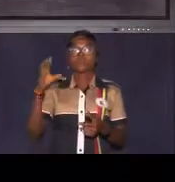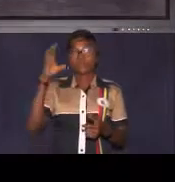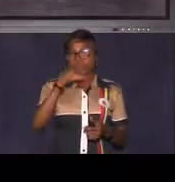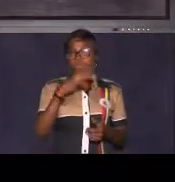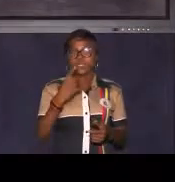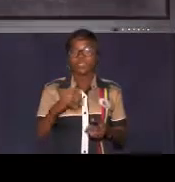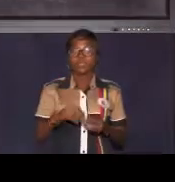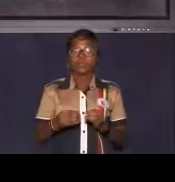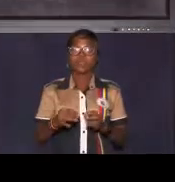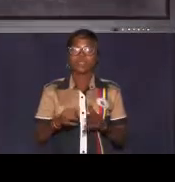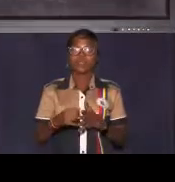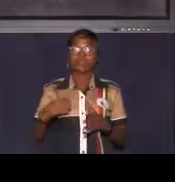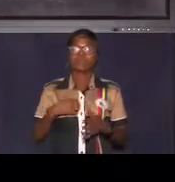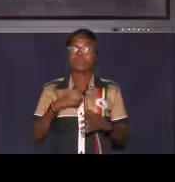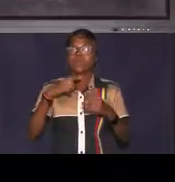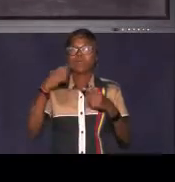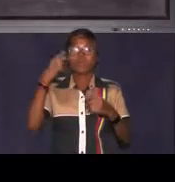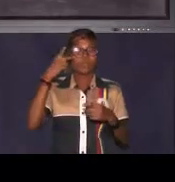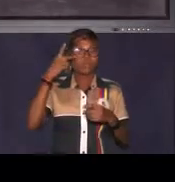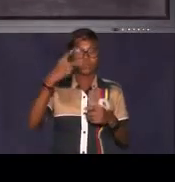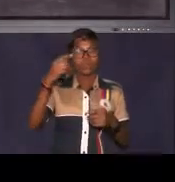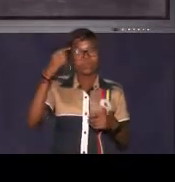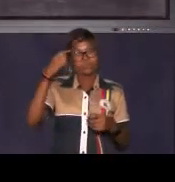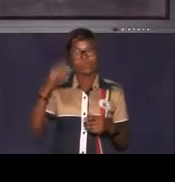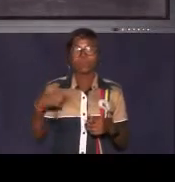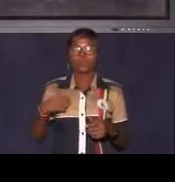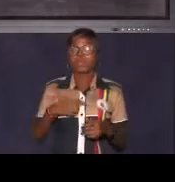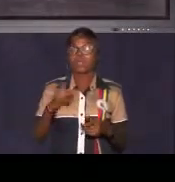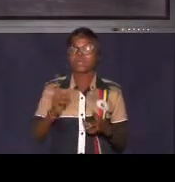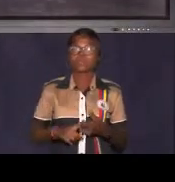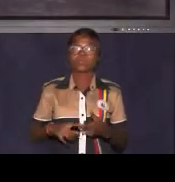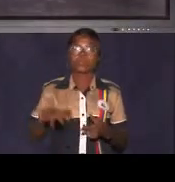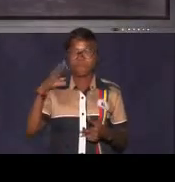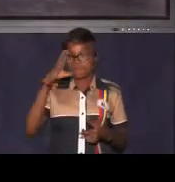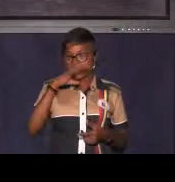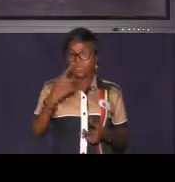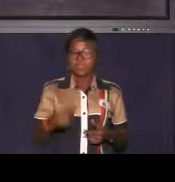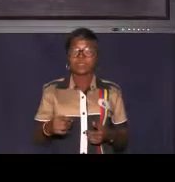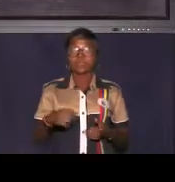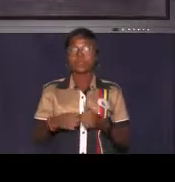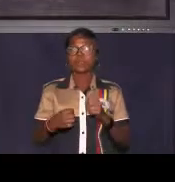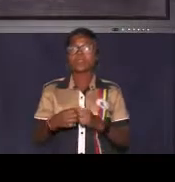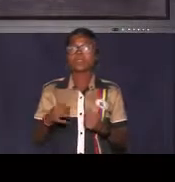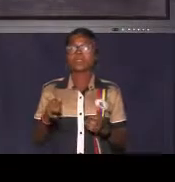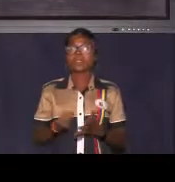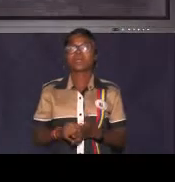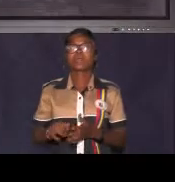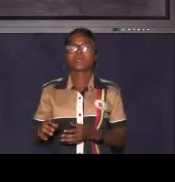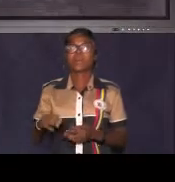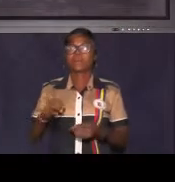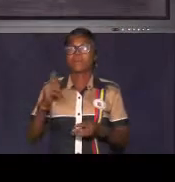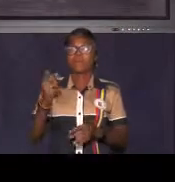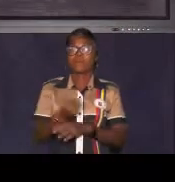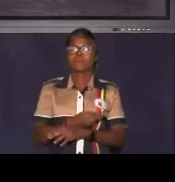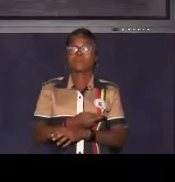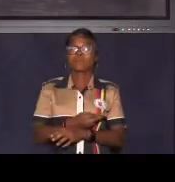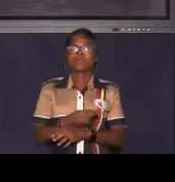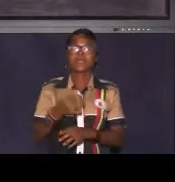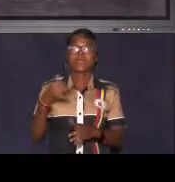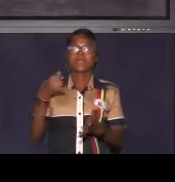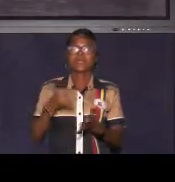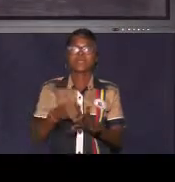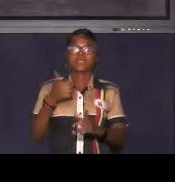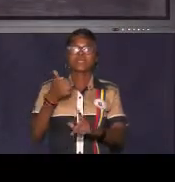looking for. Remember, we are to find a number that can be used to multiply itself to